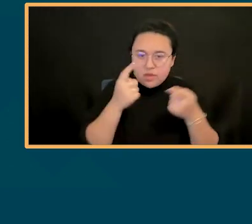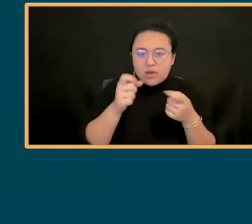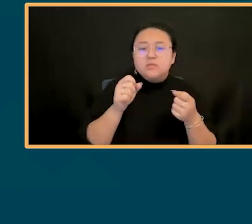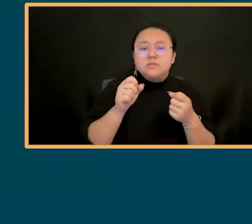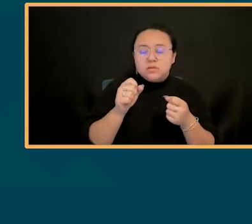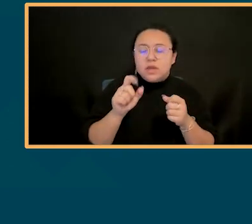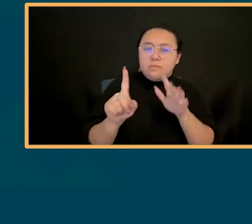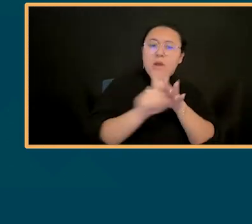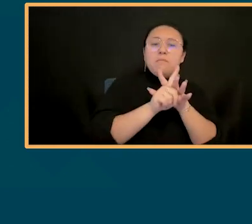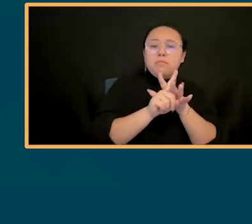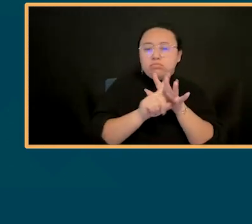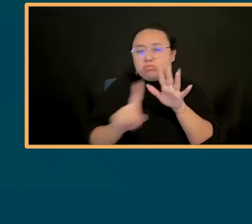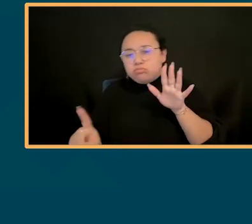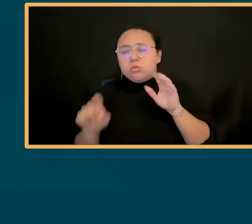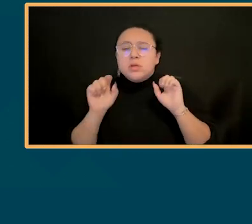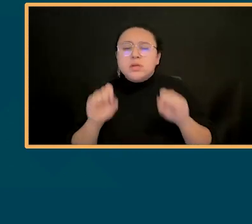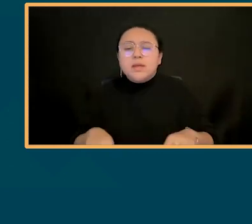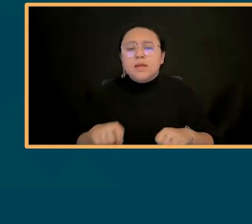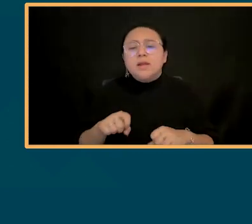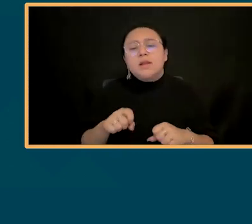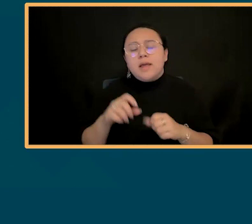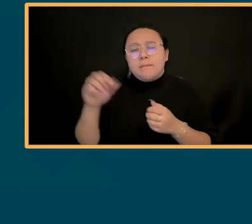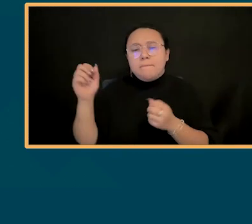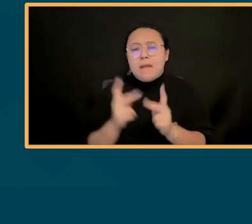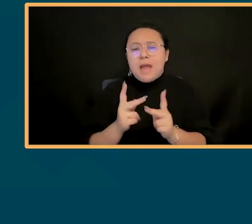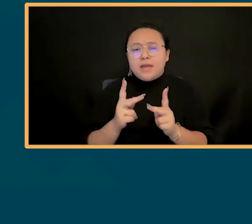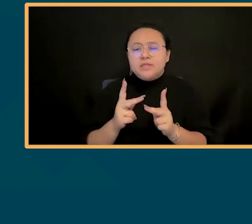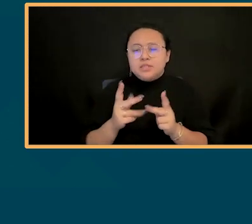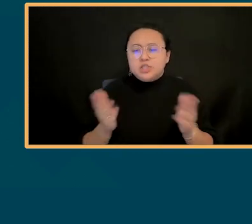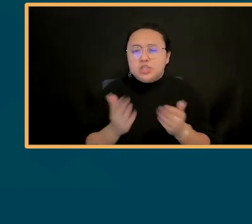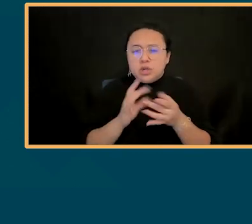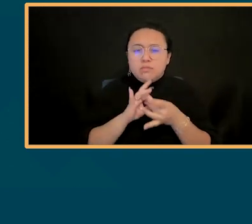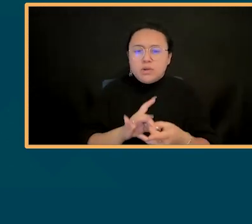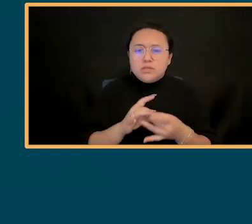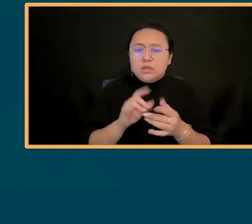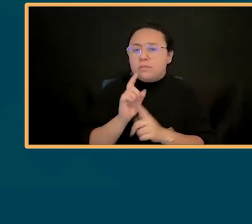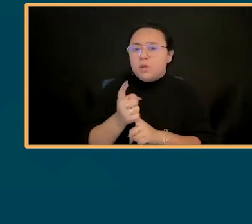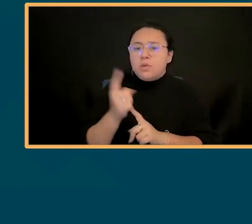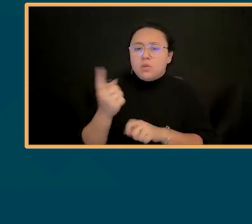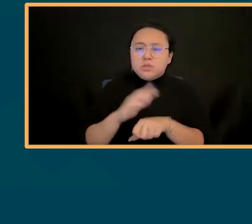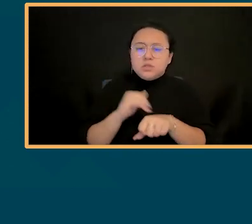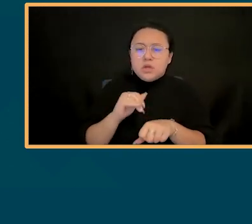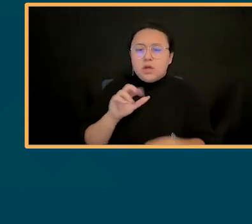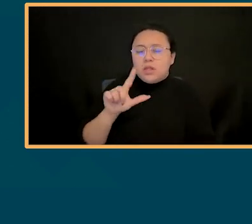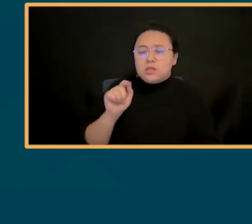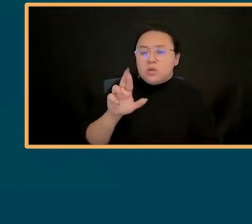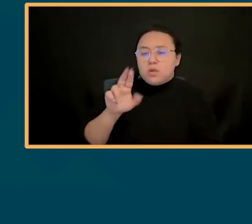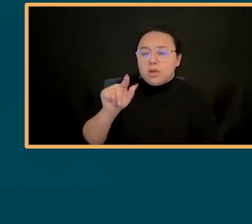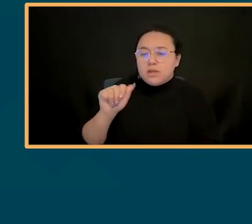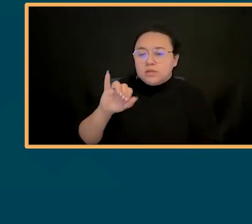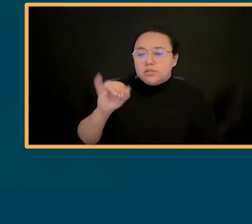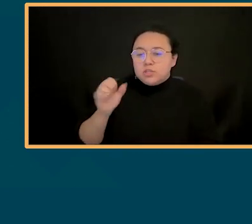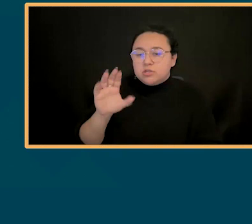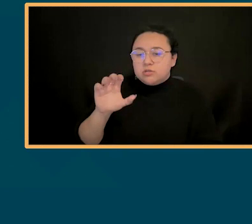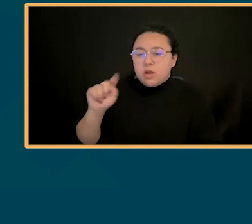transient, feelings can be transient, and then bring yourself back into present. We always call on Loretta J. Scott's framework,